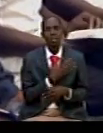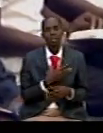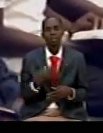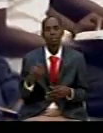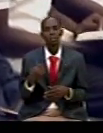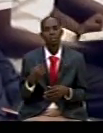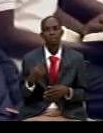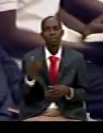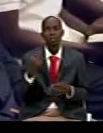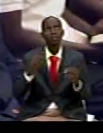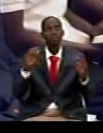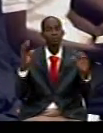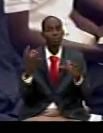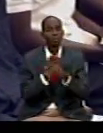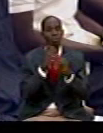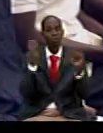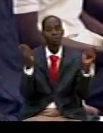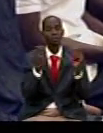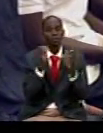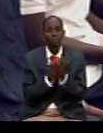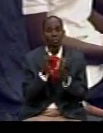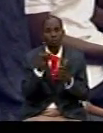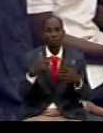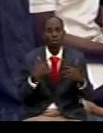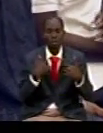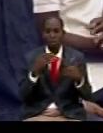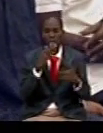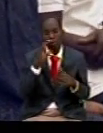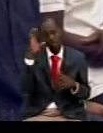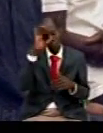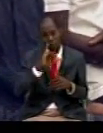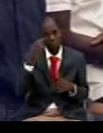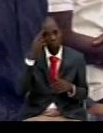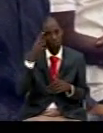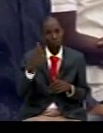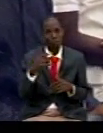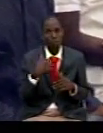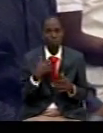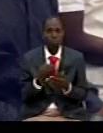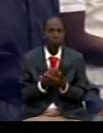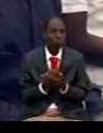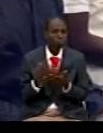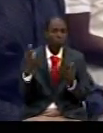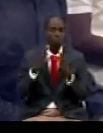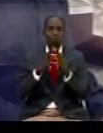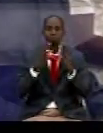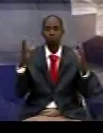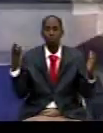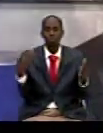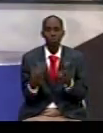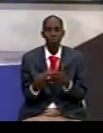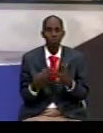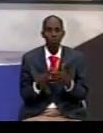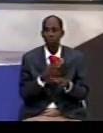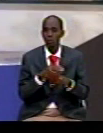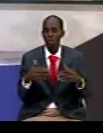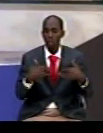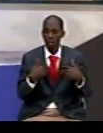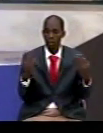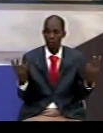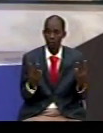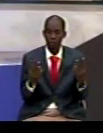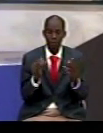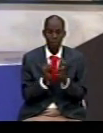the victory that you have been seeking for, and you have spent a lot of money, and you didn't have, that victory is